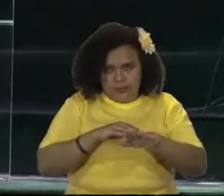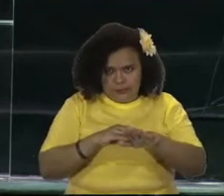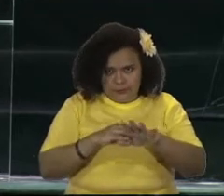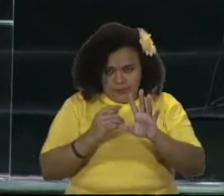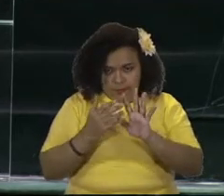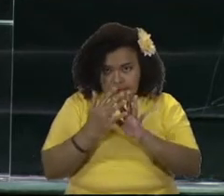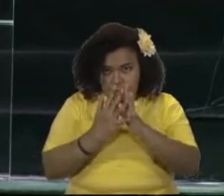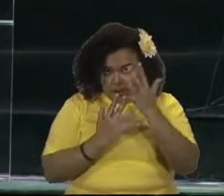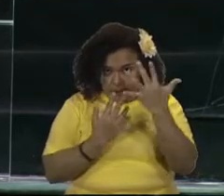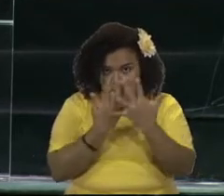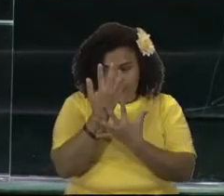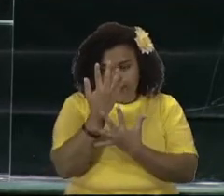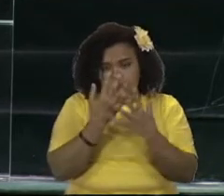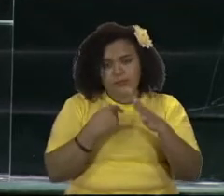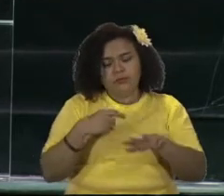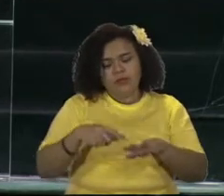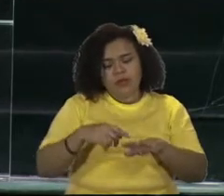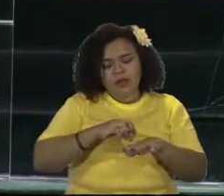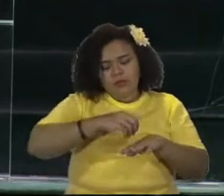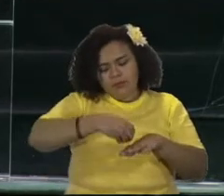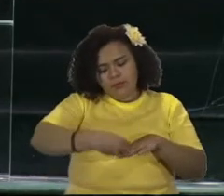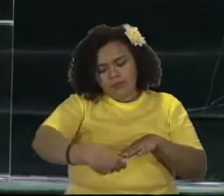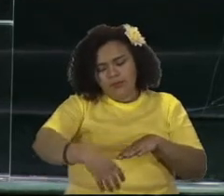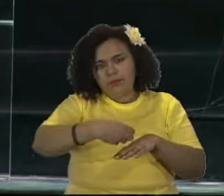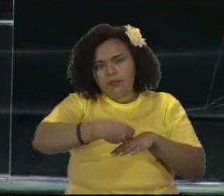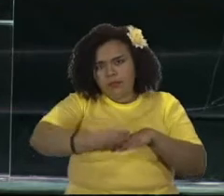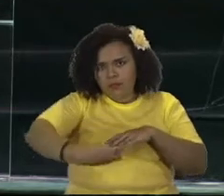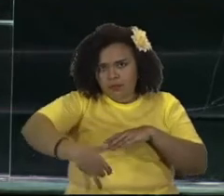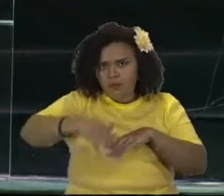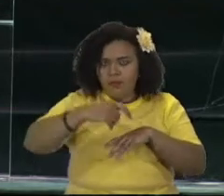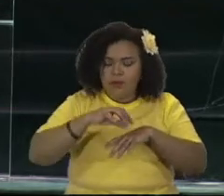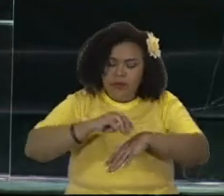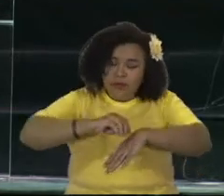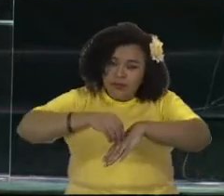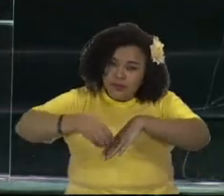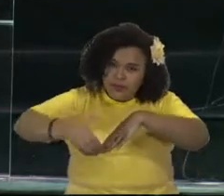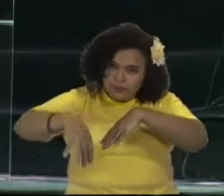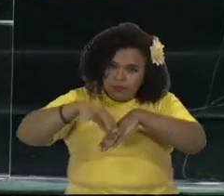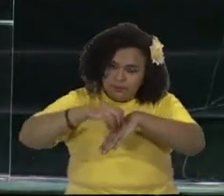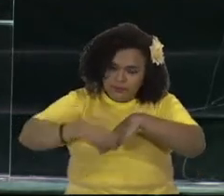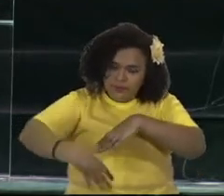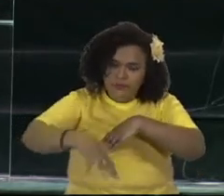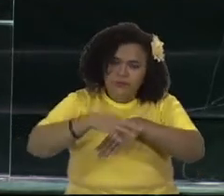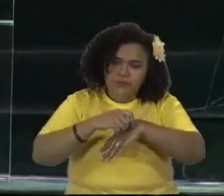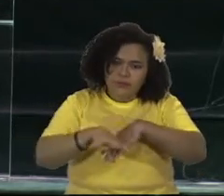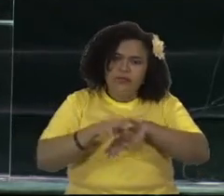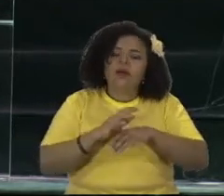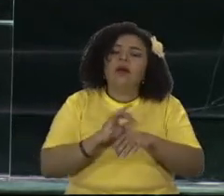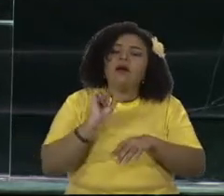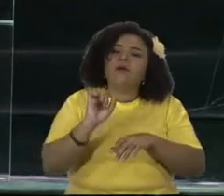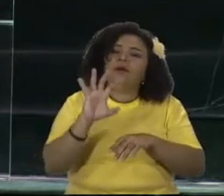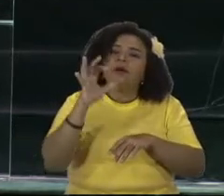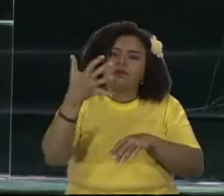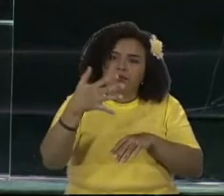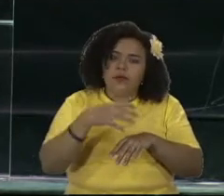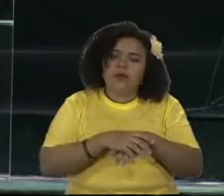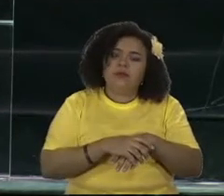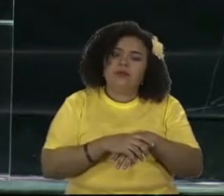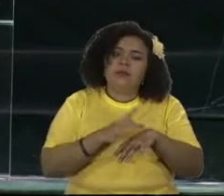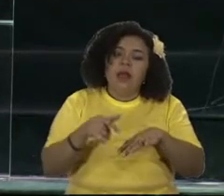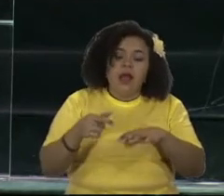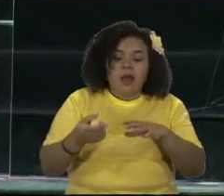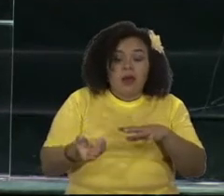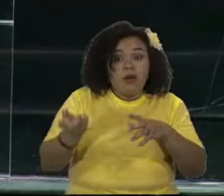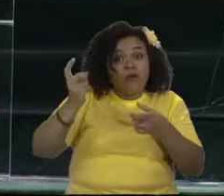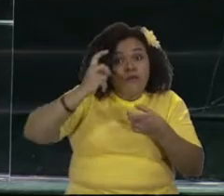dies and it becomes dust, or you lost that cell because you cut it, and